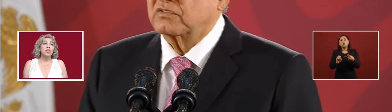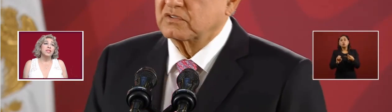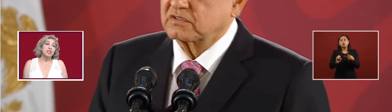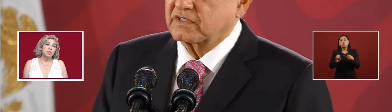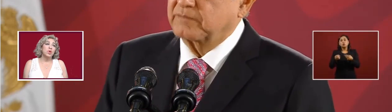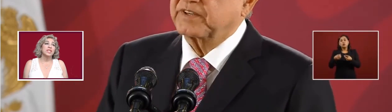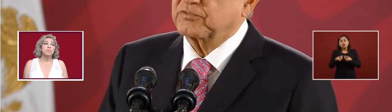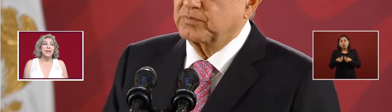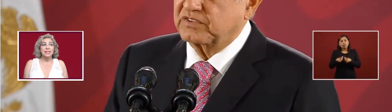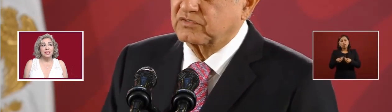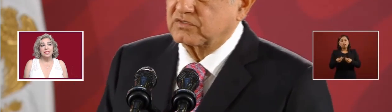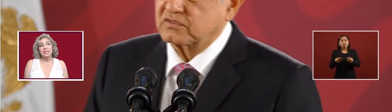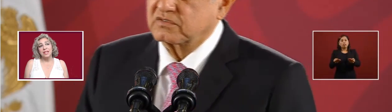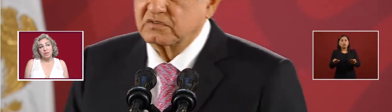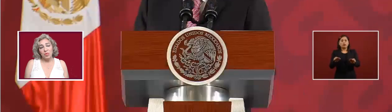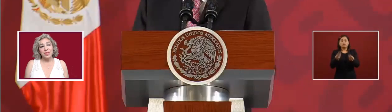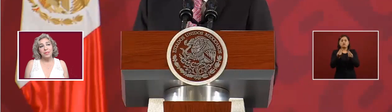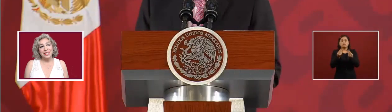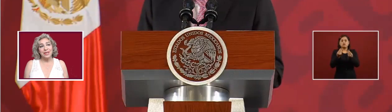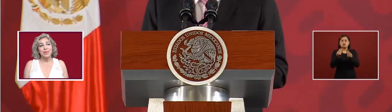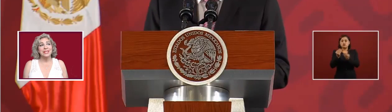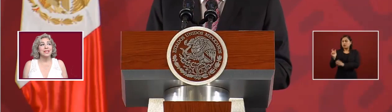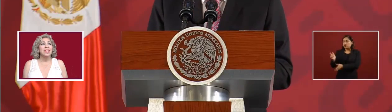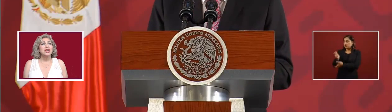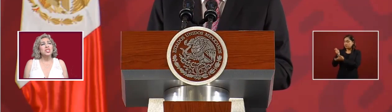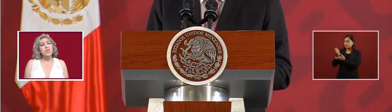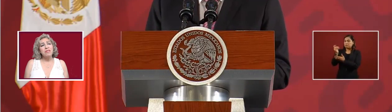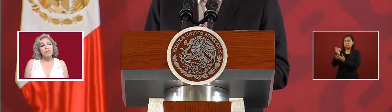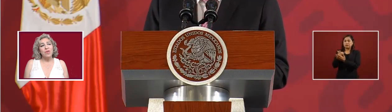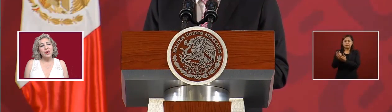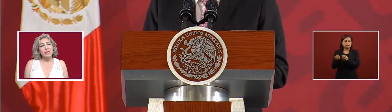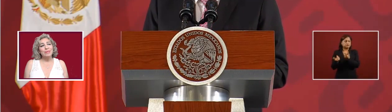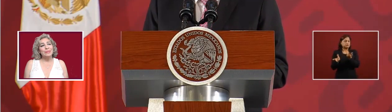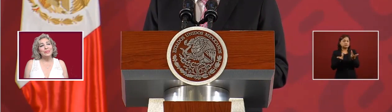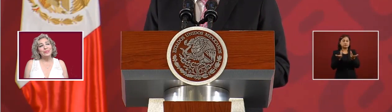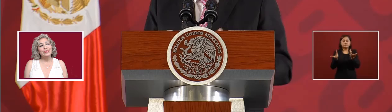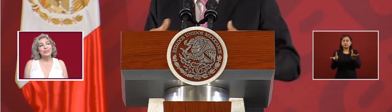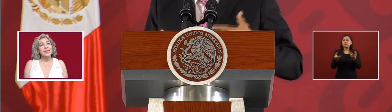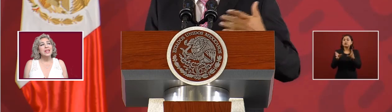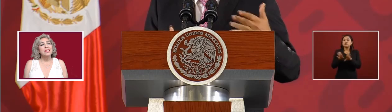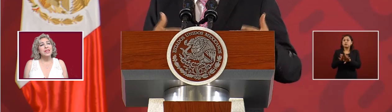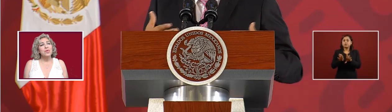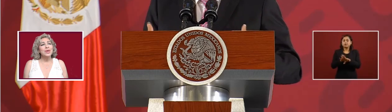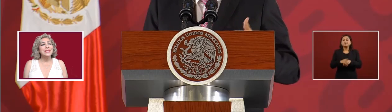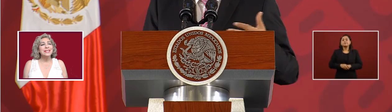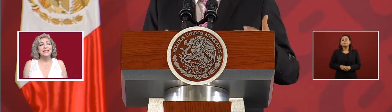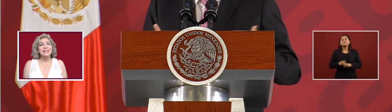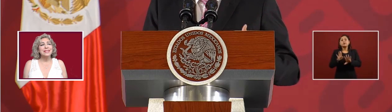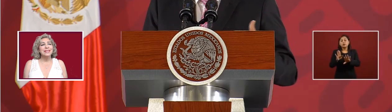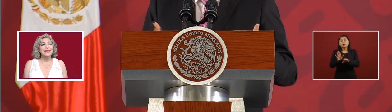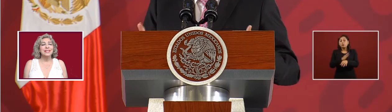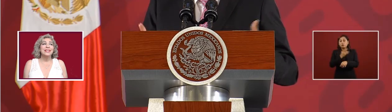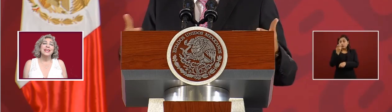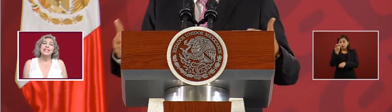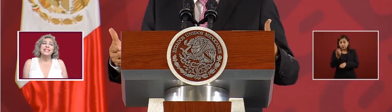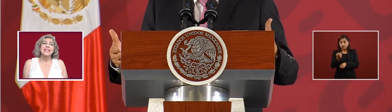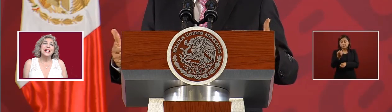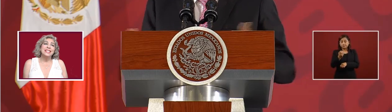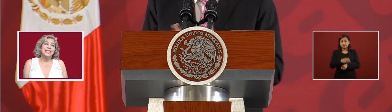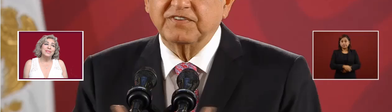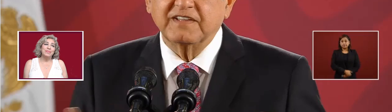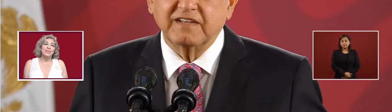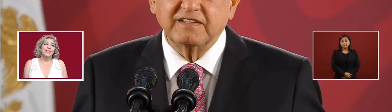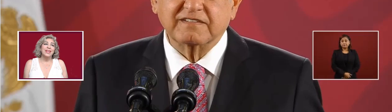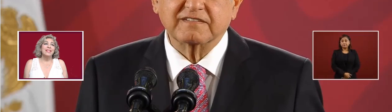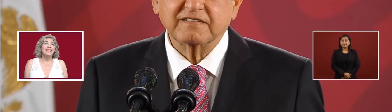or, there's more expenses than what the budget was. So, therefore, there was, this